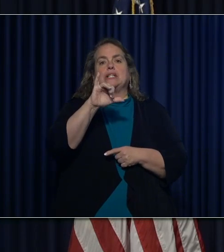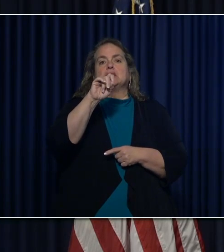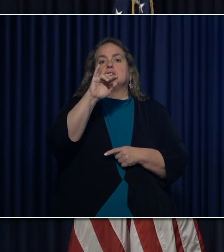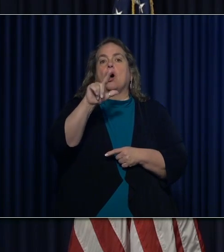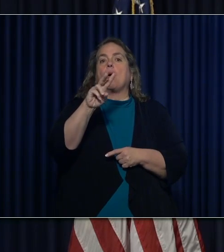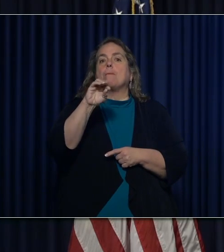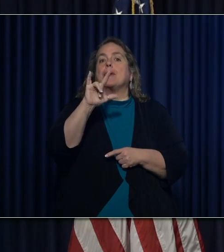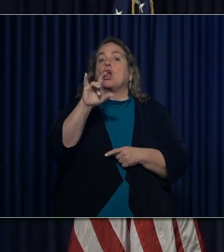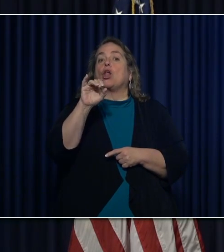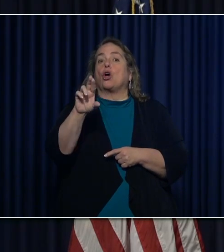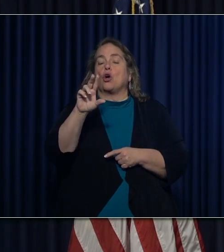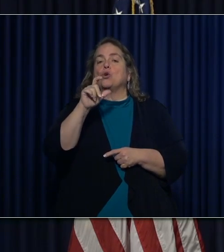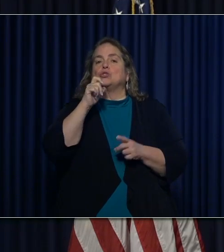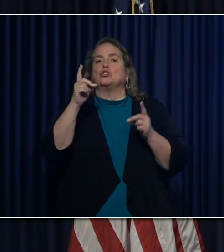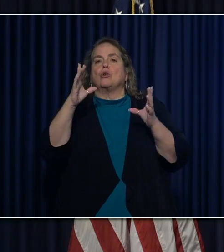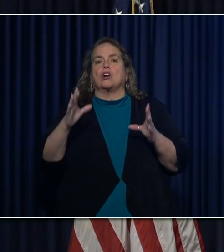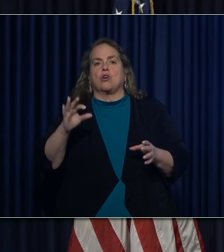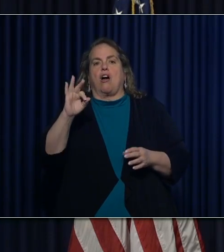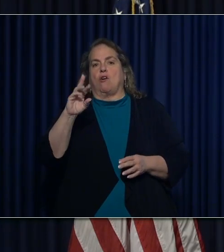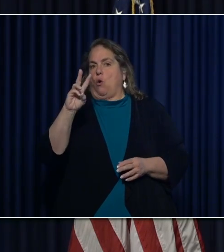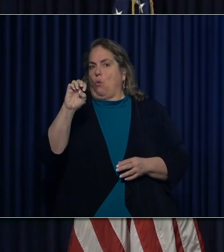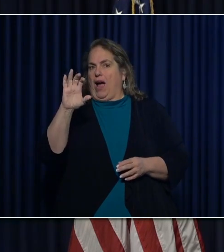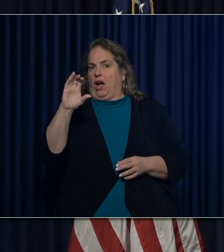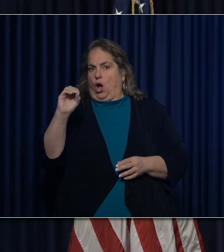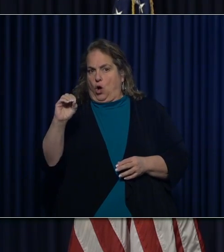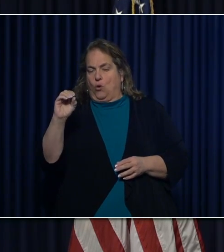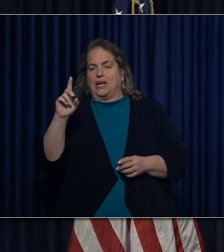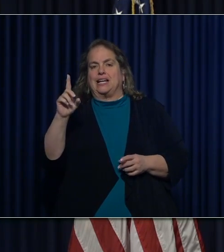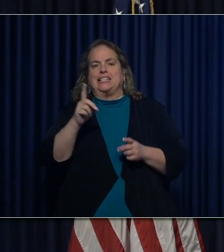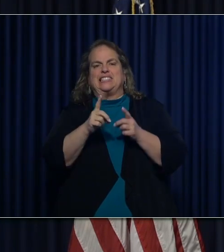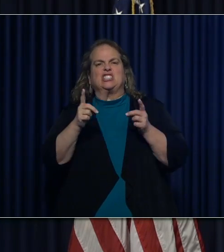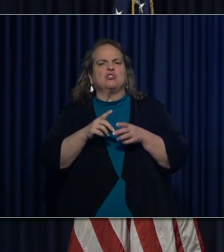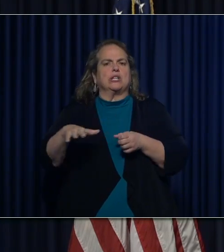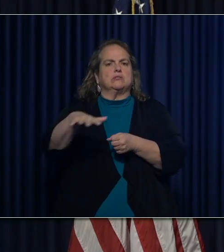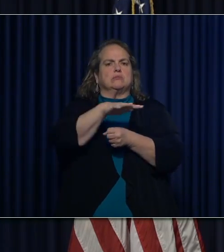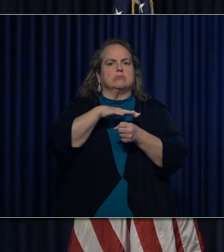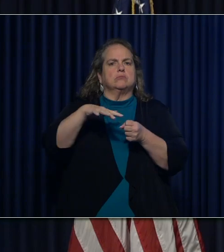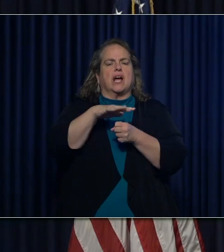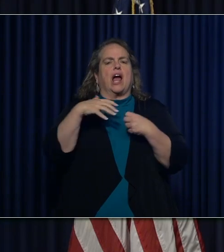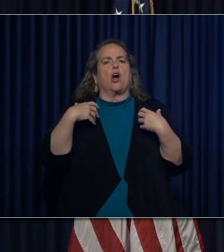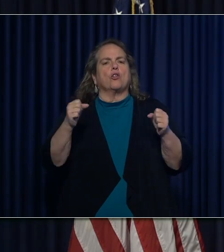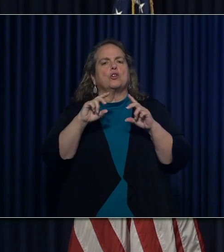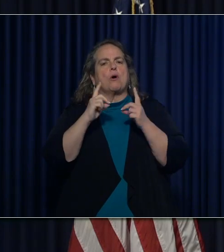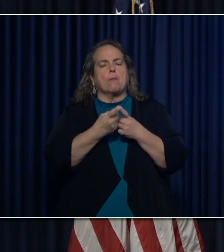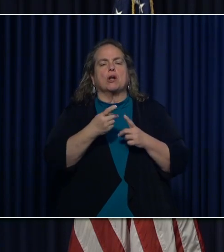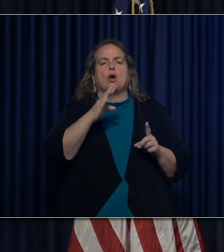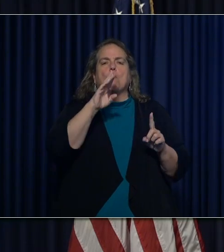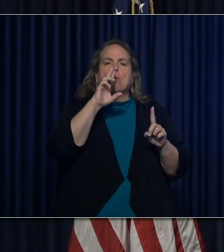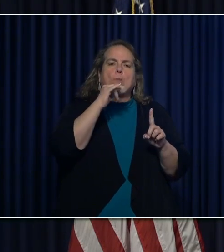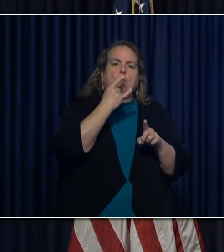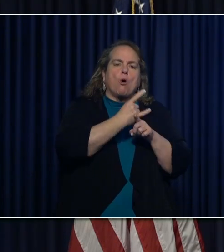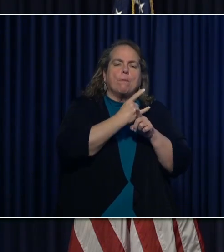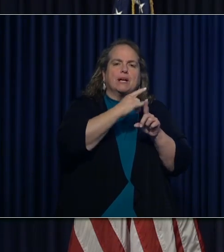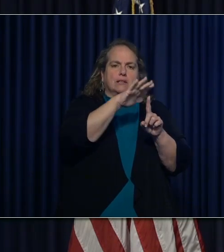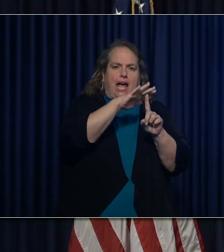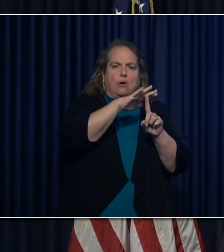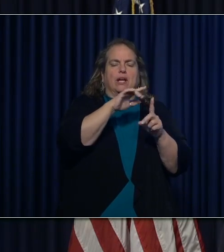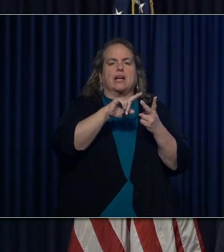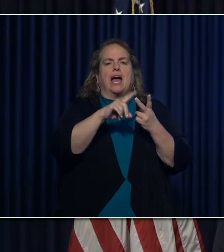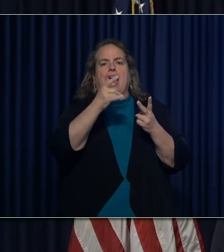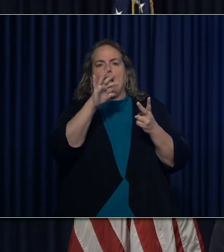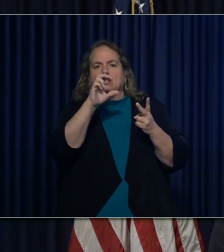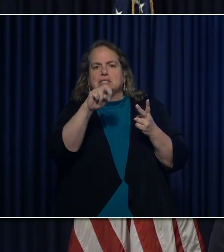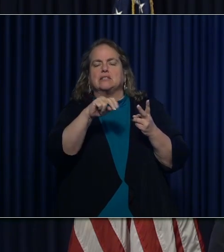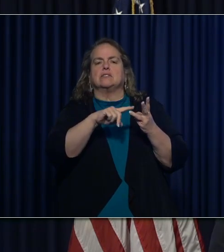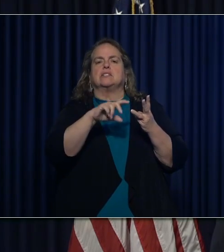the WEDCO District Health Department that serves Bourbon, Harrison, Nicholas, and Scott counties.